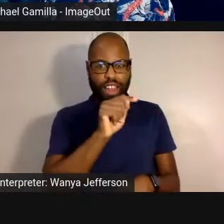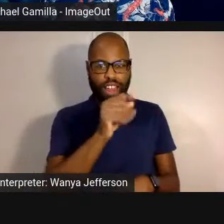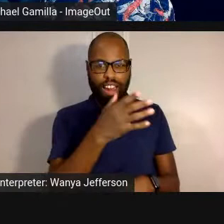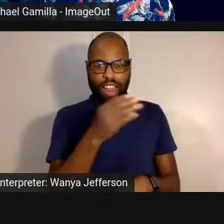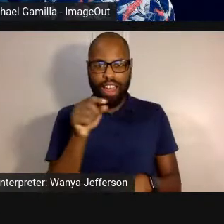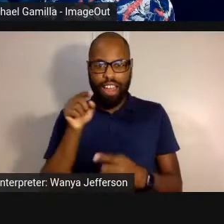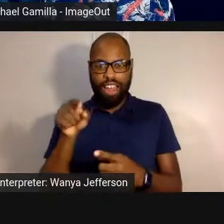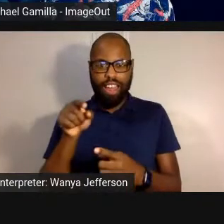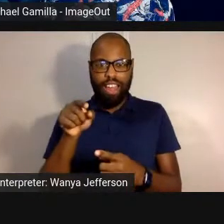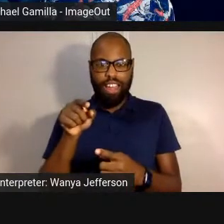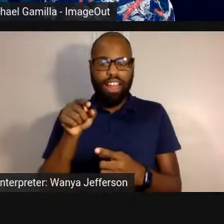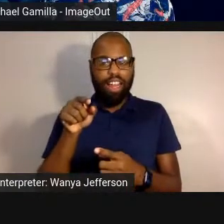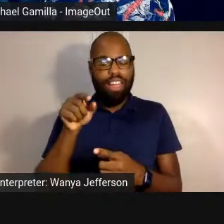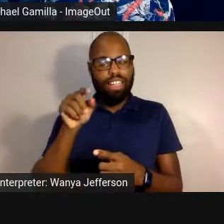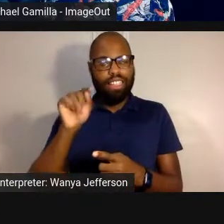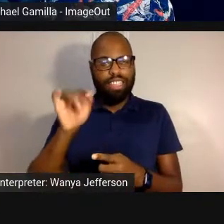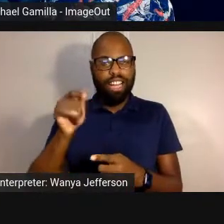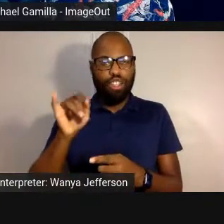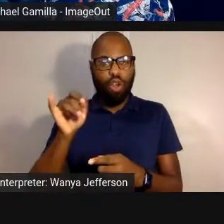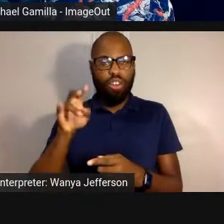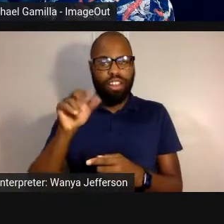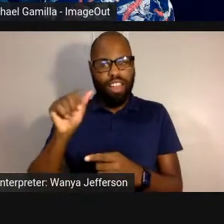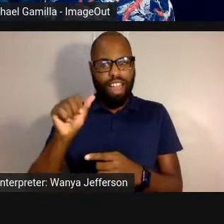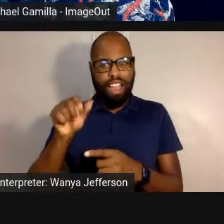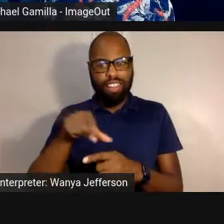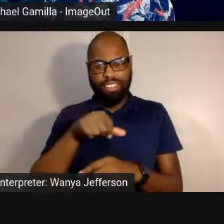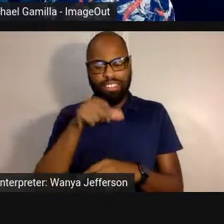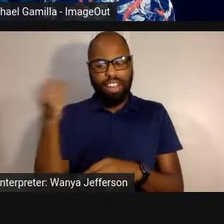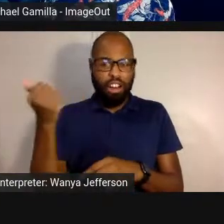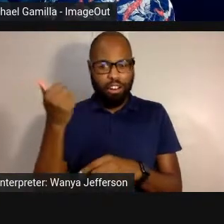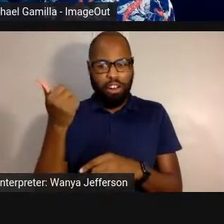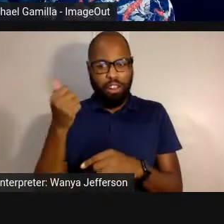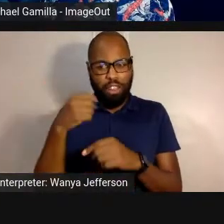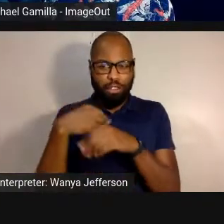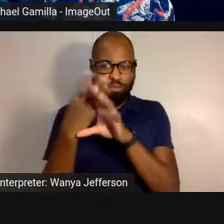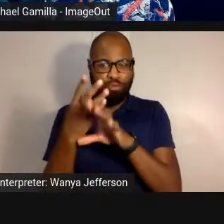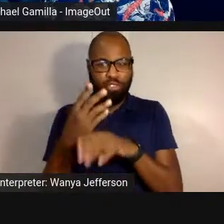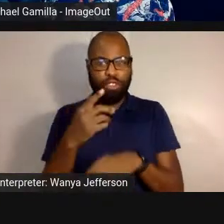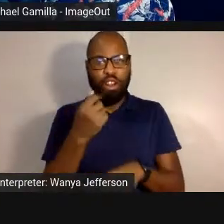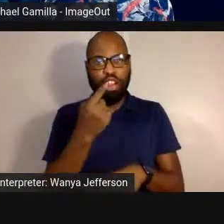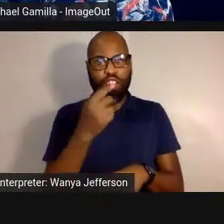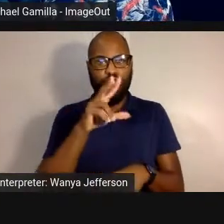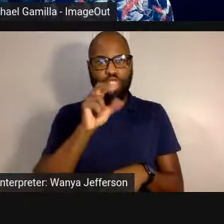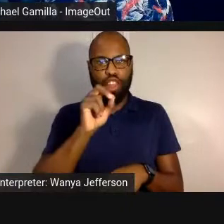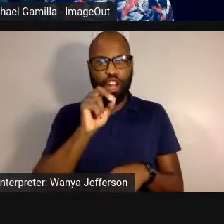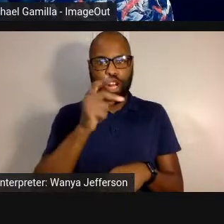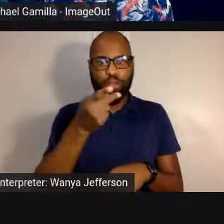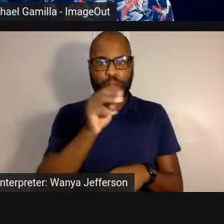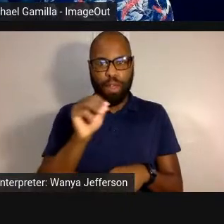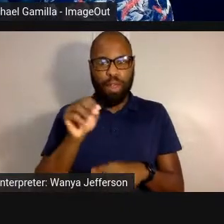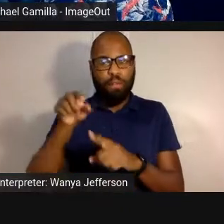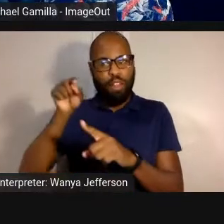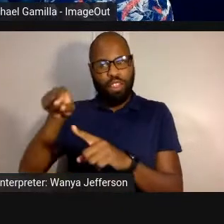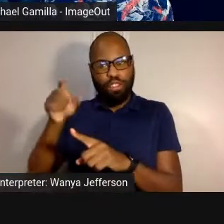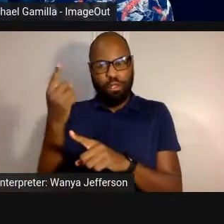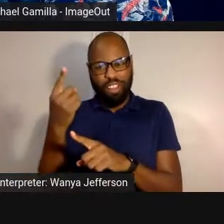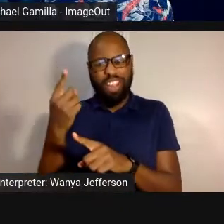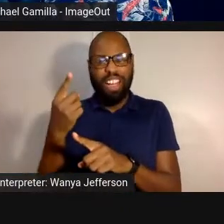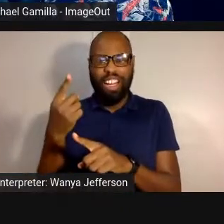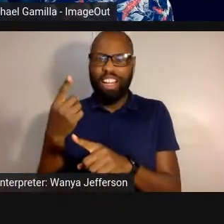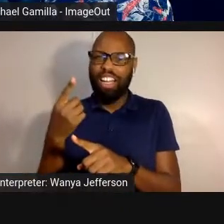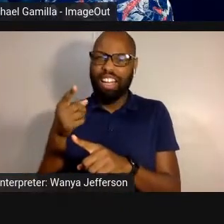and Teleantioquia. So we got the 11:30 p.m. Night hour on Teleantioquia, and that's